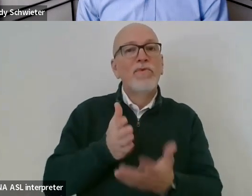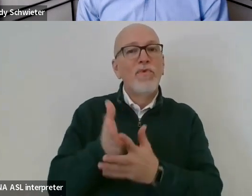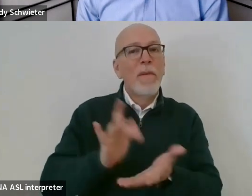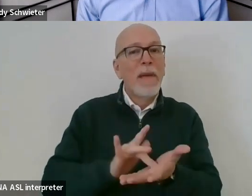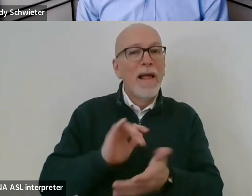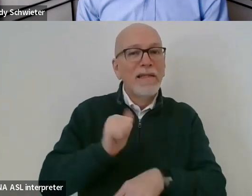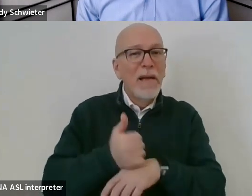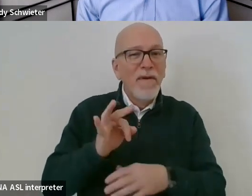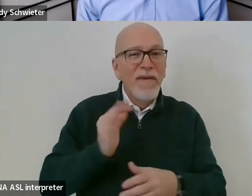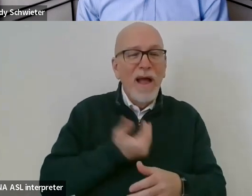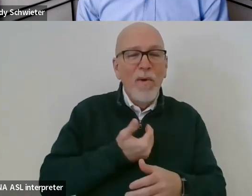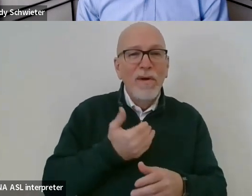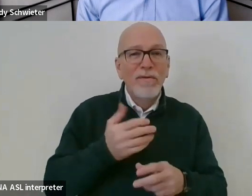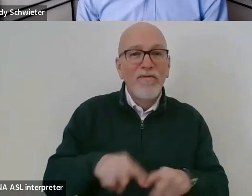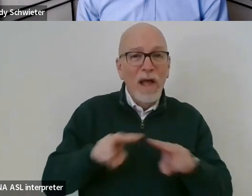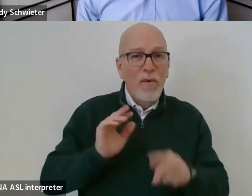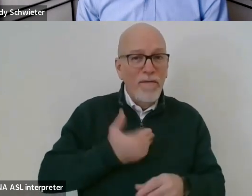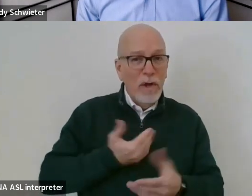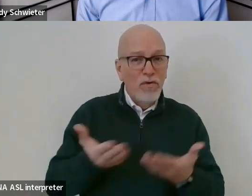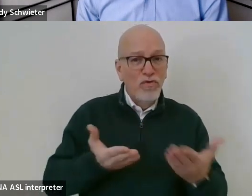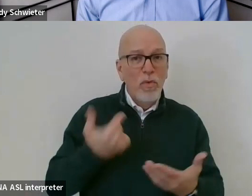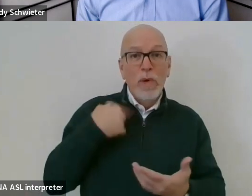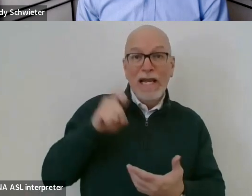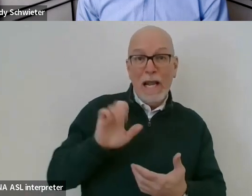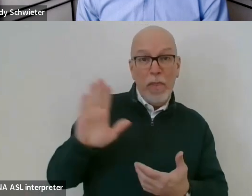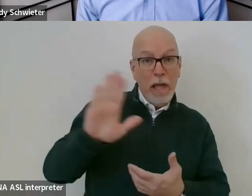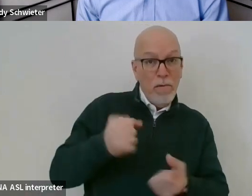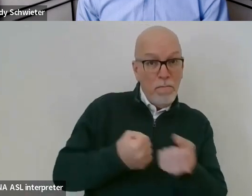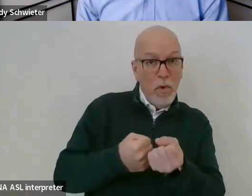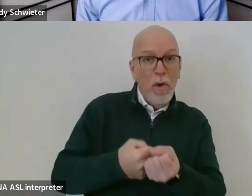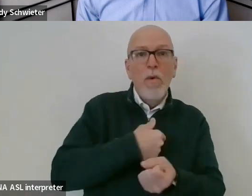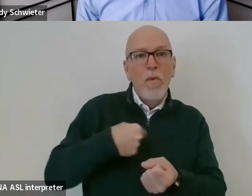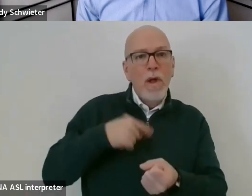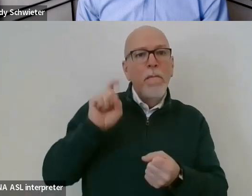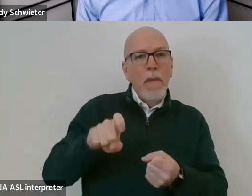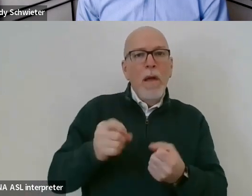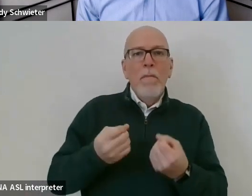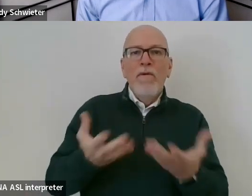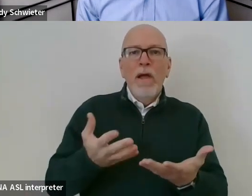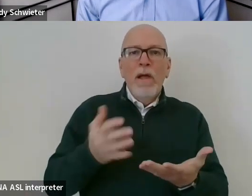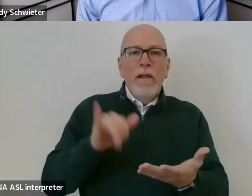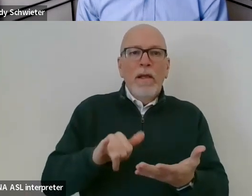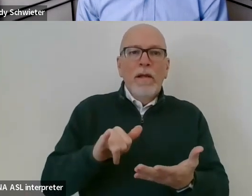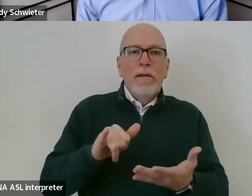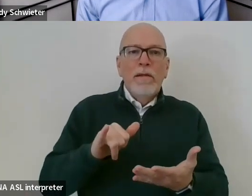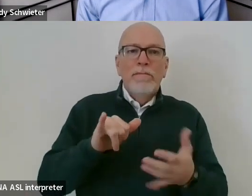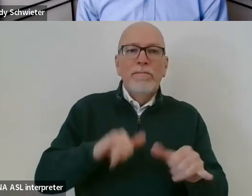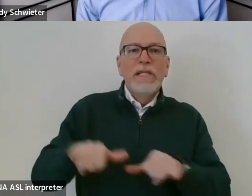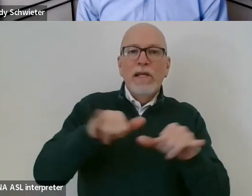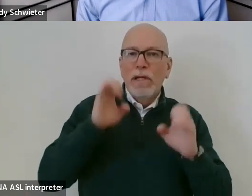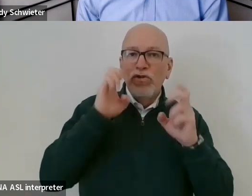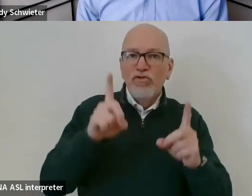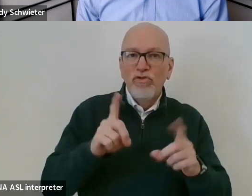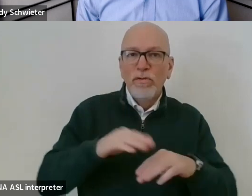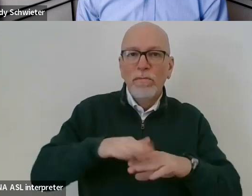value of our services. If we want their support, we need to raise our profile and meet educational and professional standards. We need to